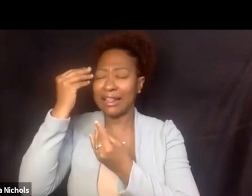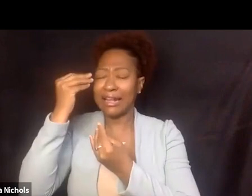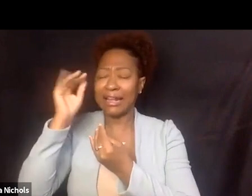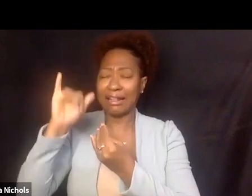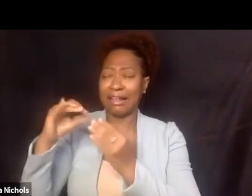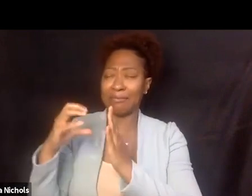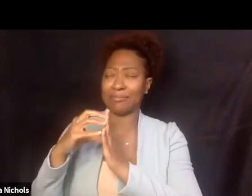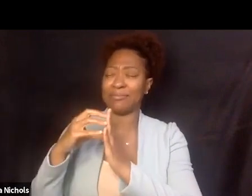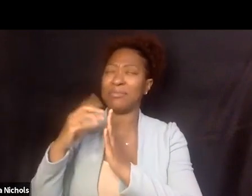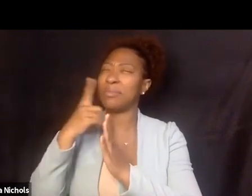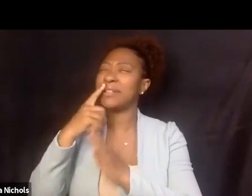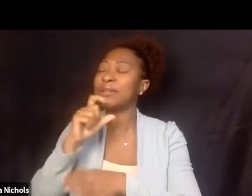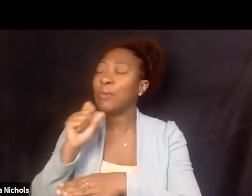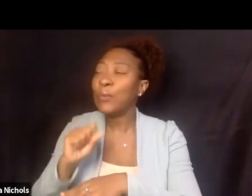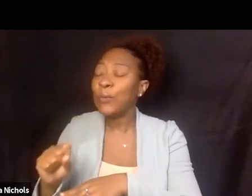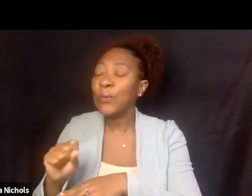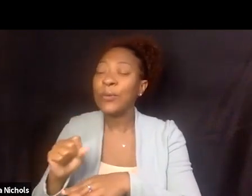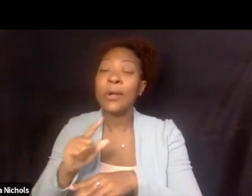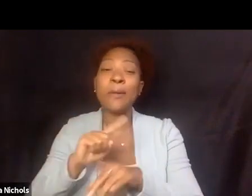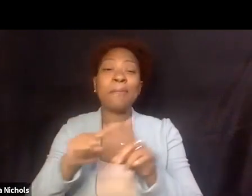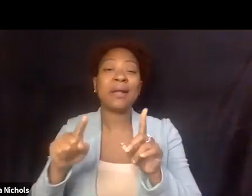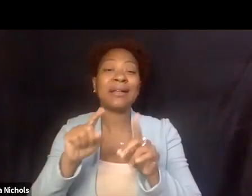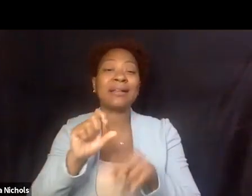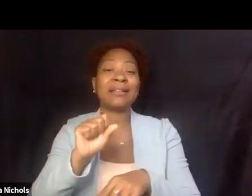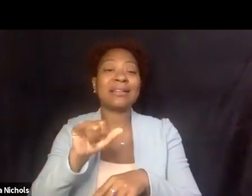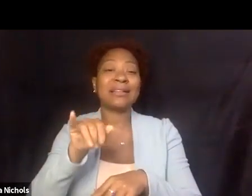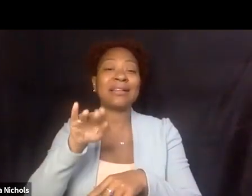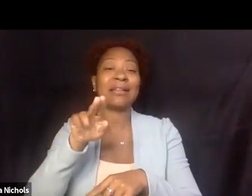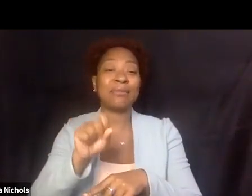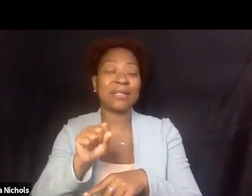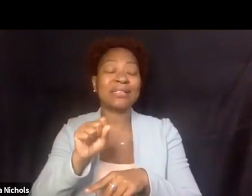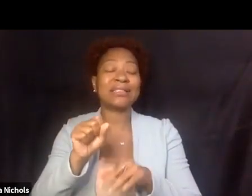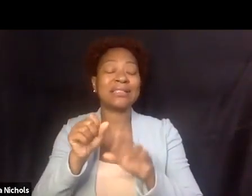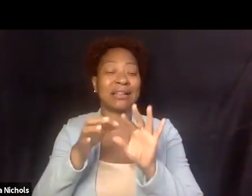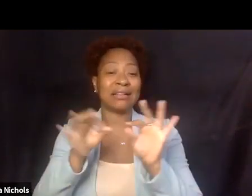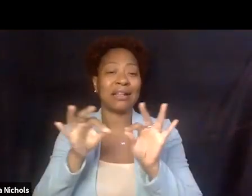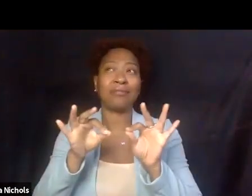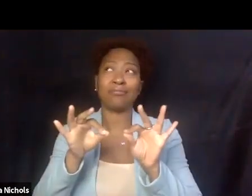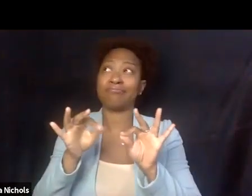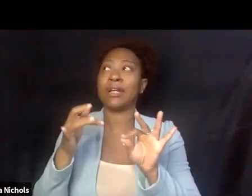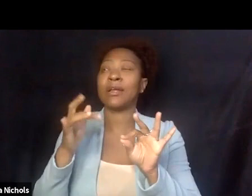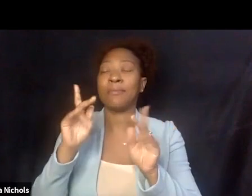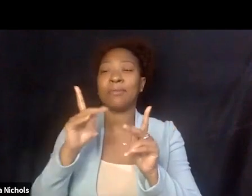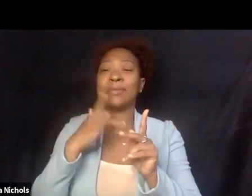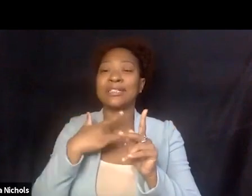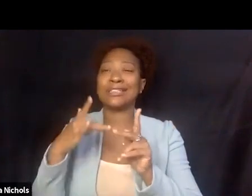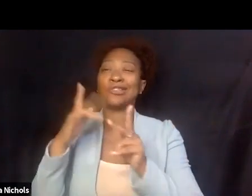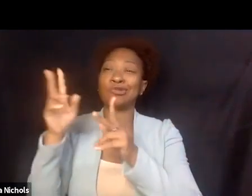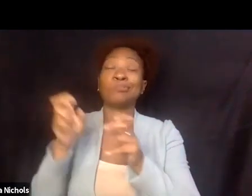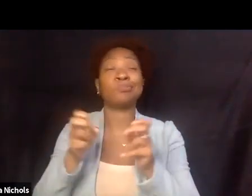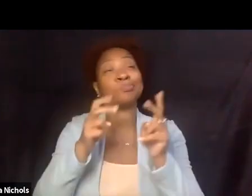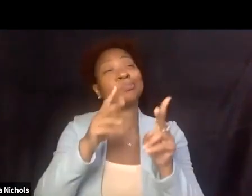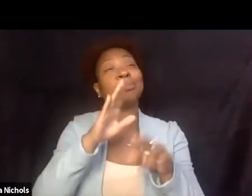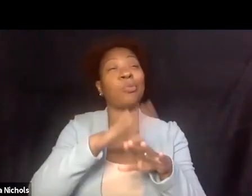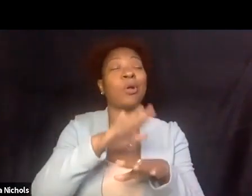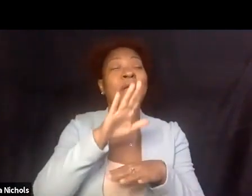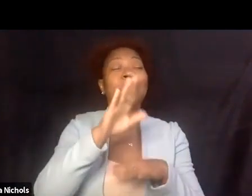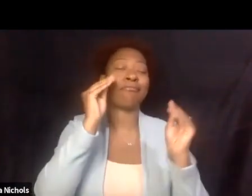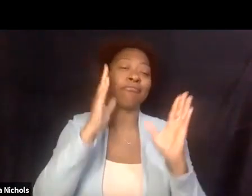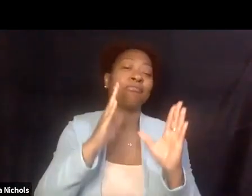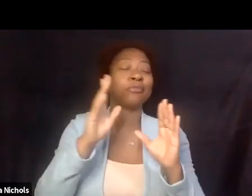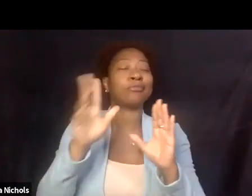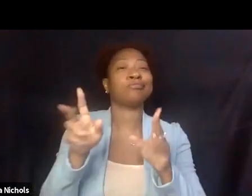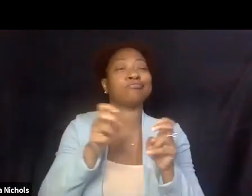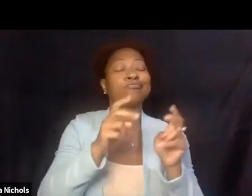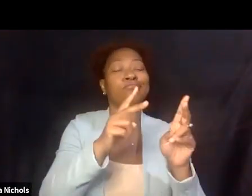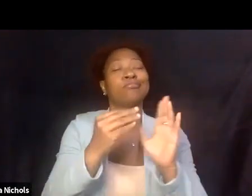dated, but the syllabus statement has gotten picked up on lots of people's syllabi, right? And so accommodations, this